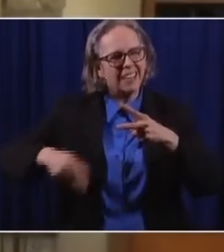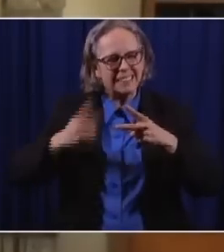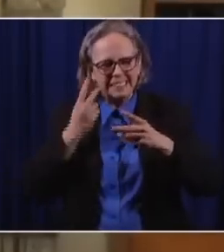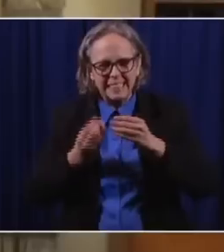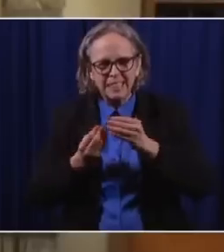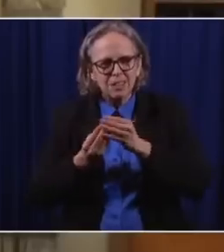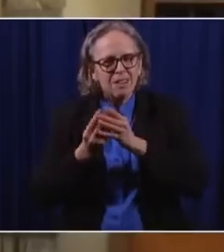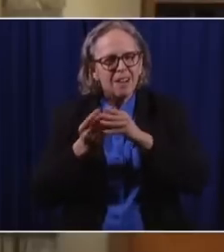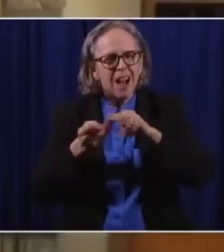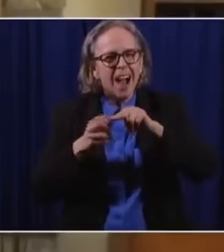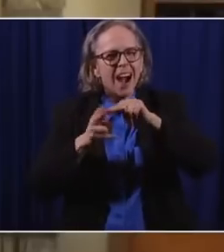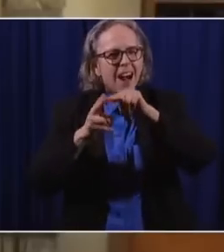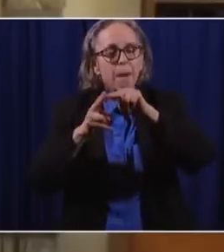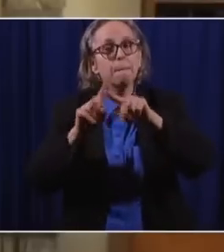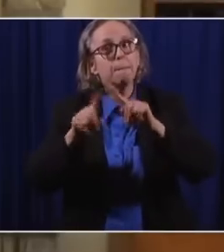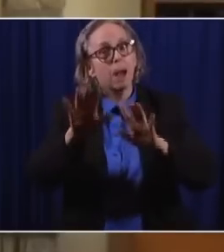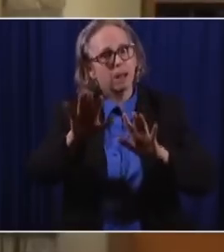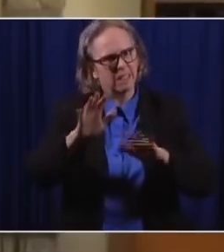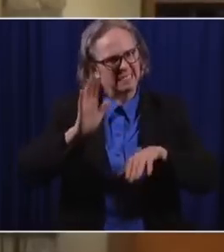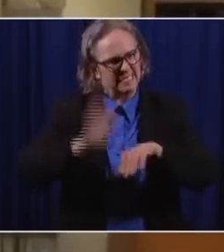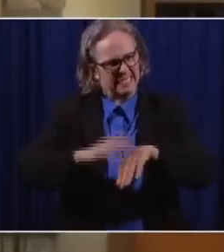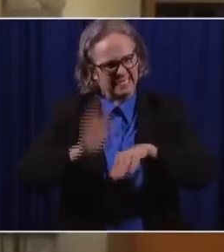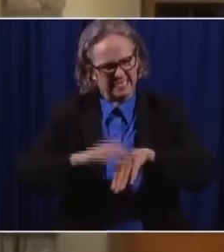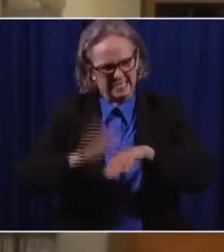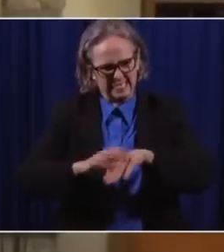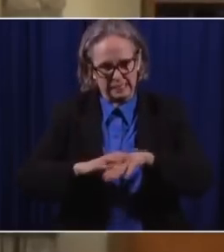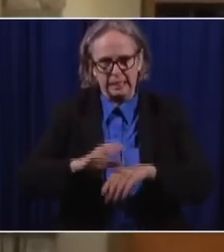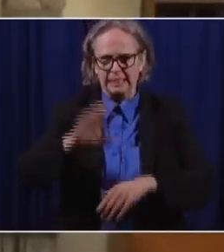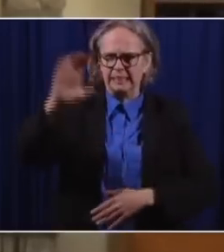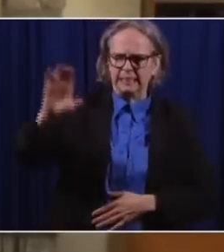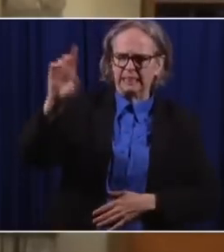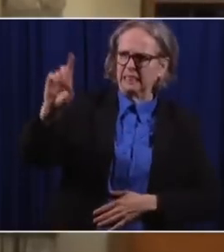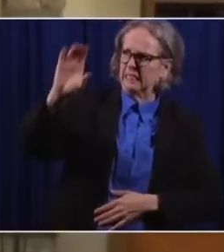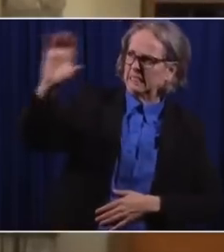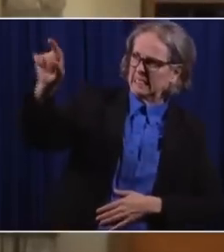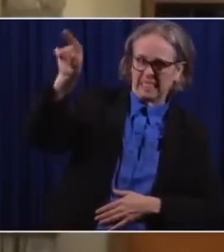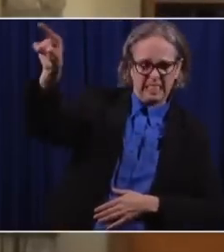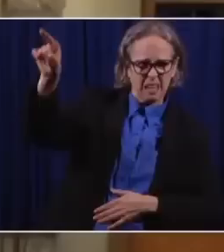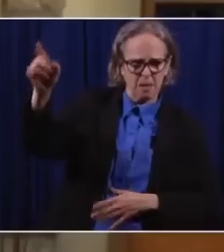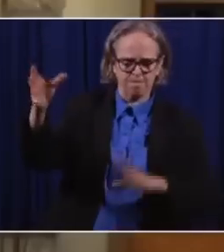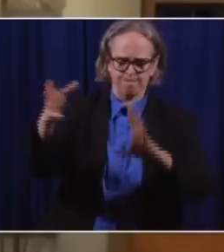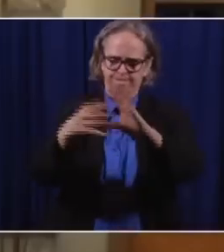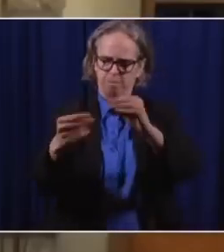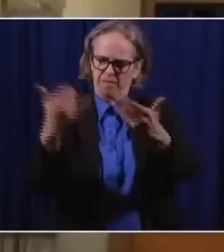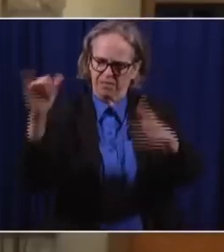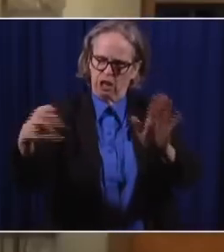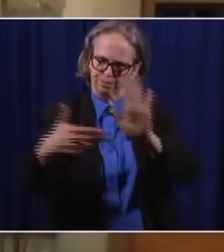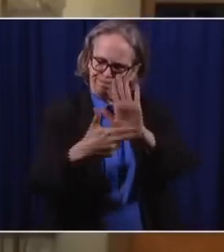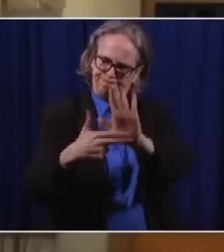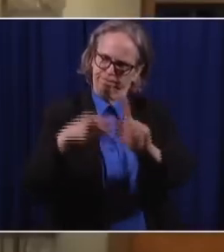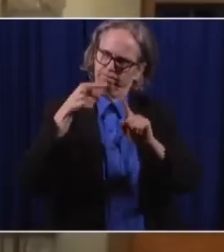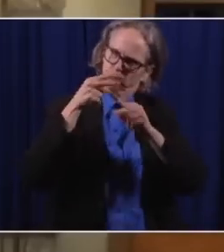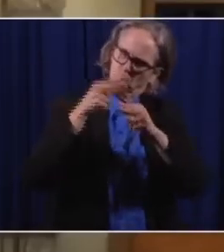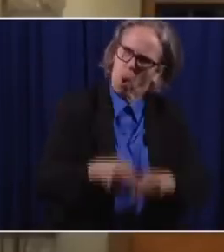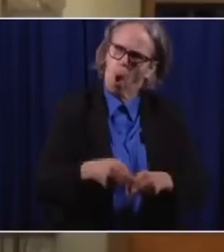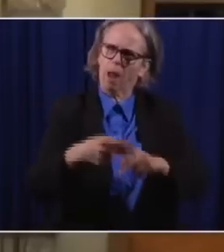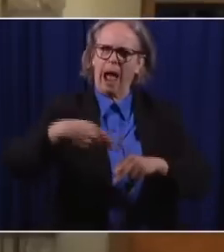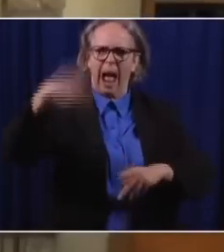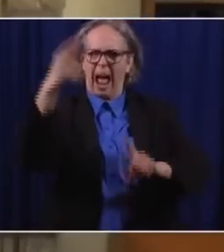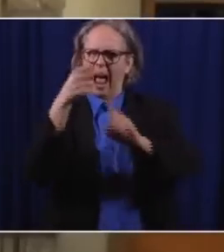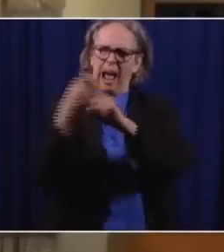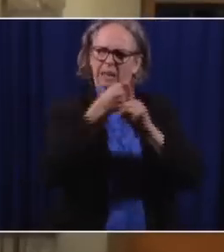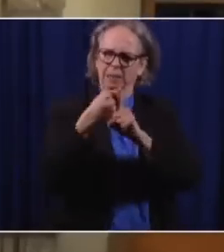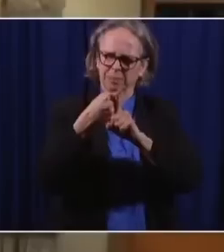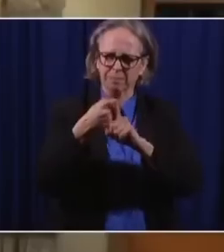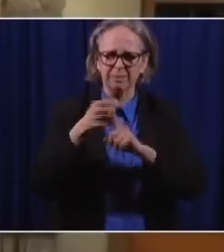the indicators in the health alert system. However, if you look at the past month or two, it's clear if you look at these counties